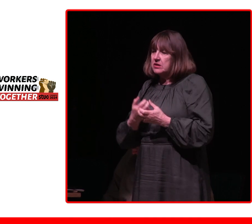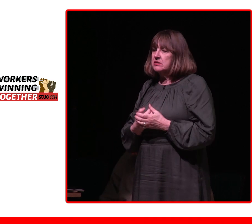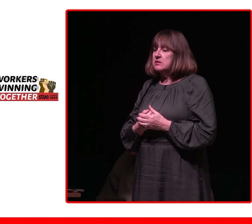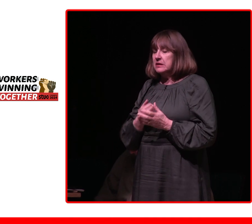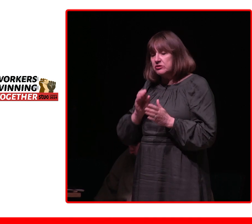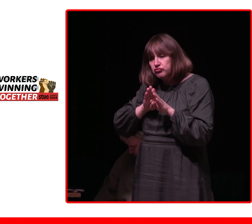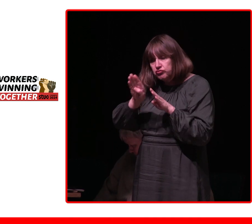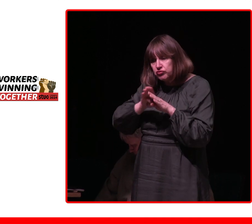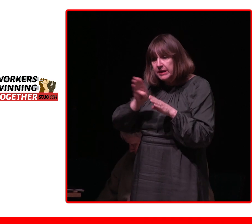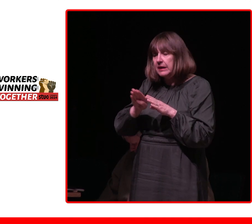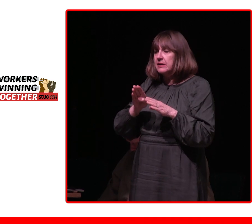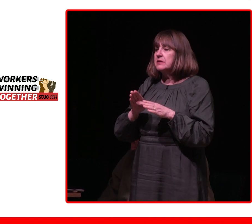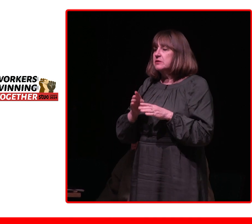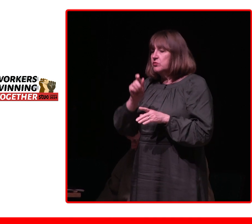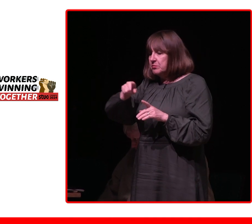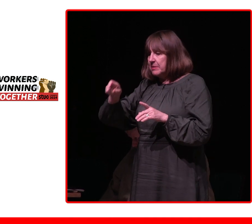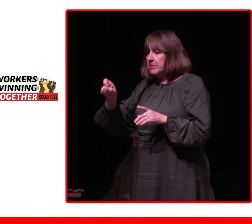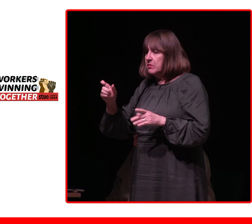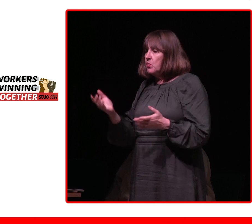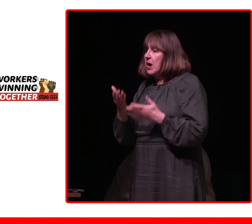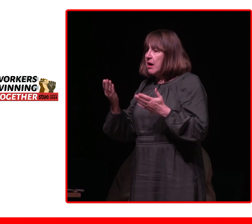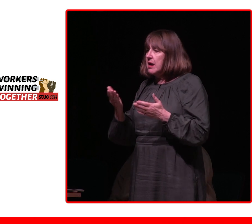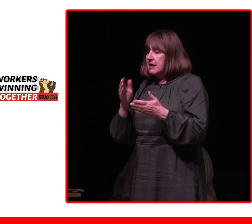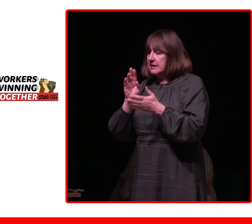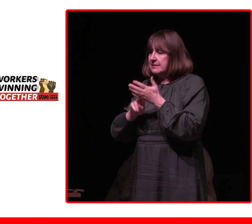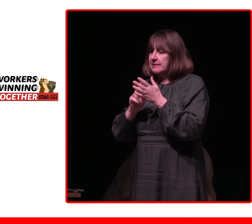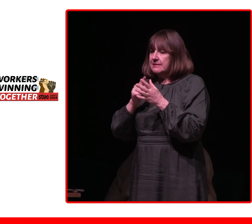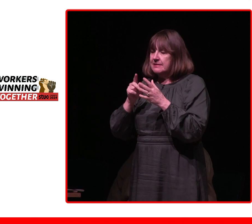doing our job in Nablus that we saw in the video earlier.